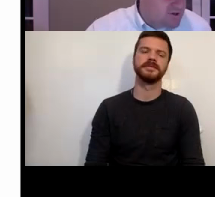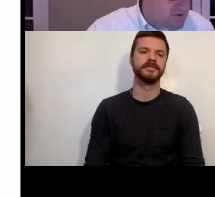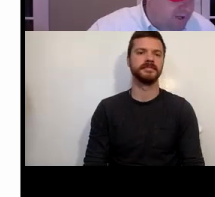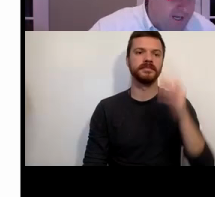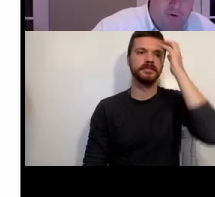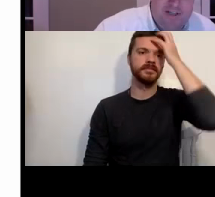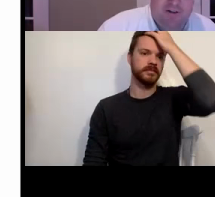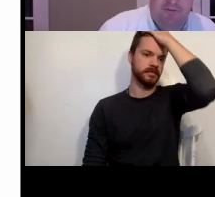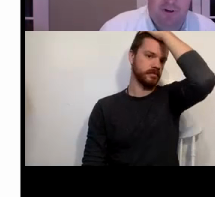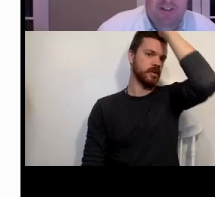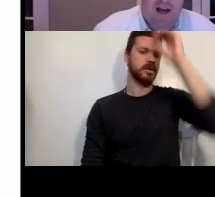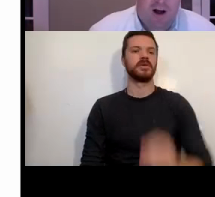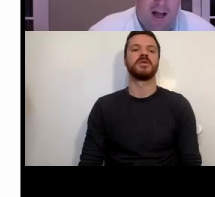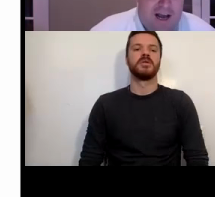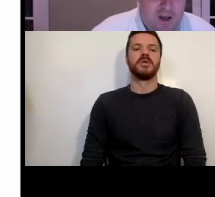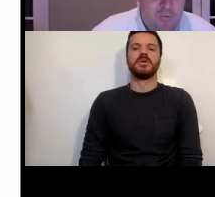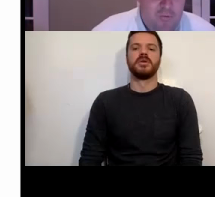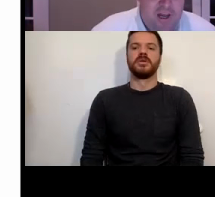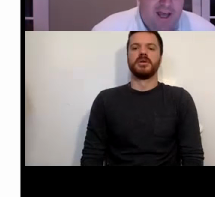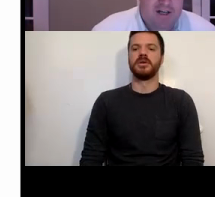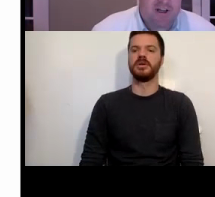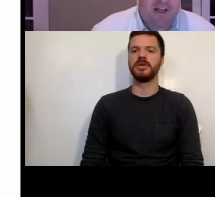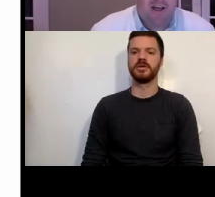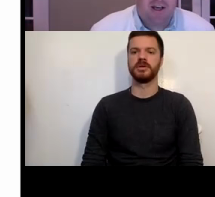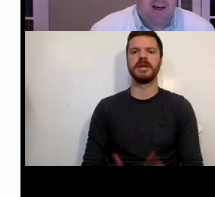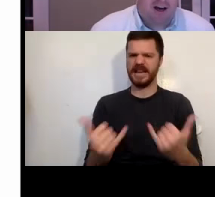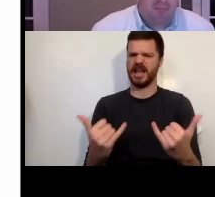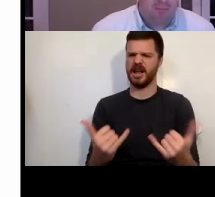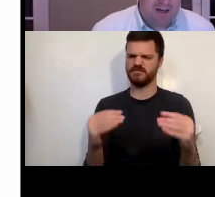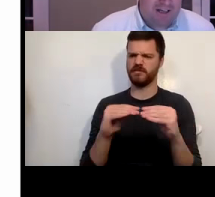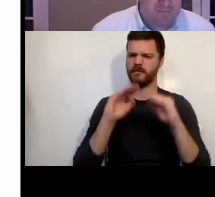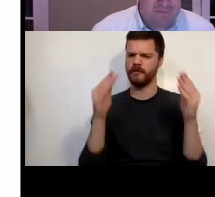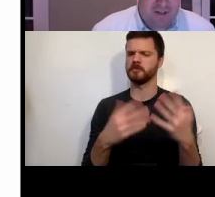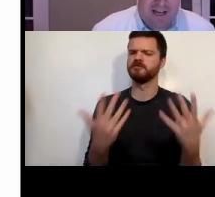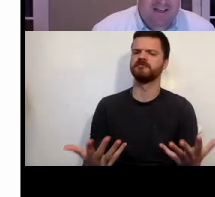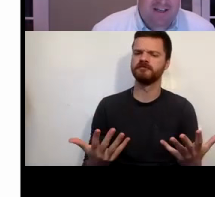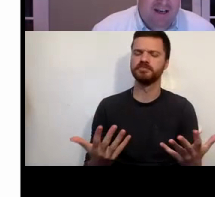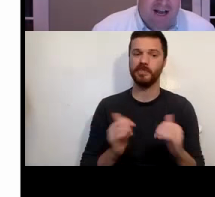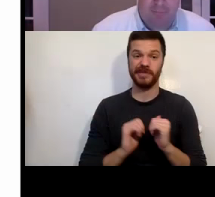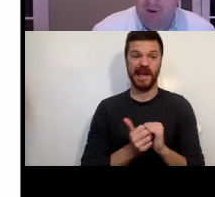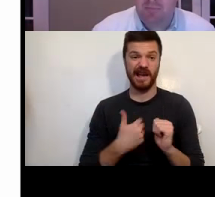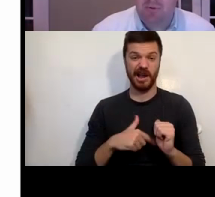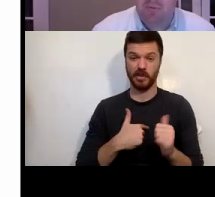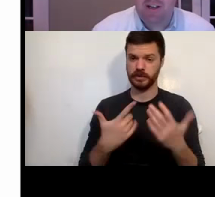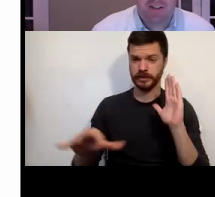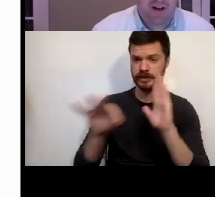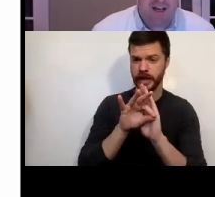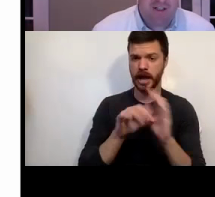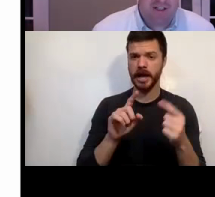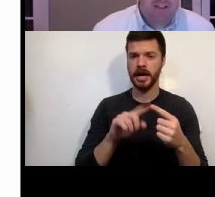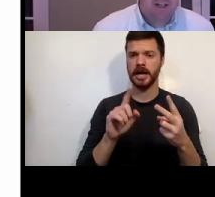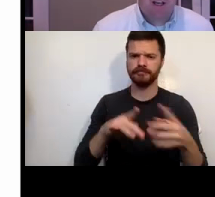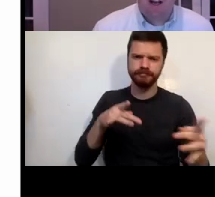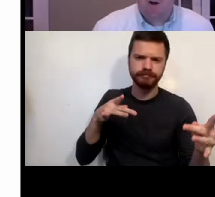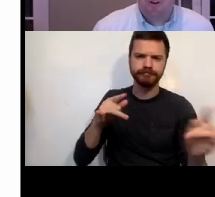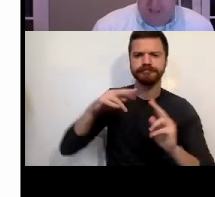So there's really increasing focus now on how can we actually select and optimize implementation